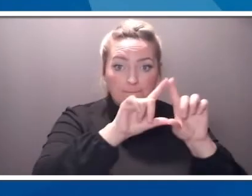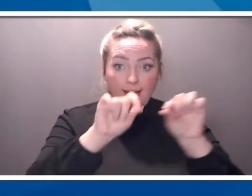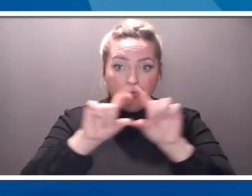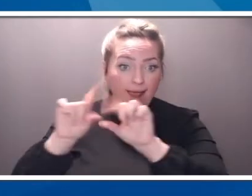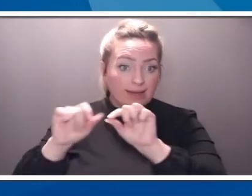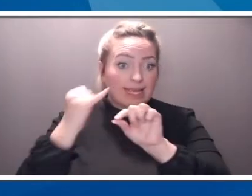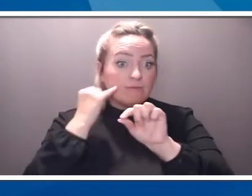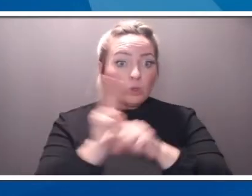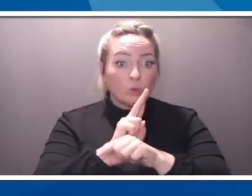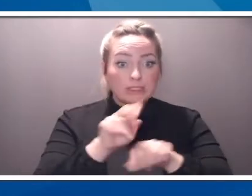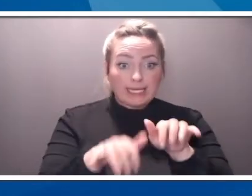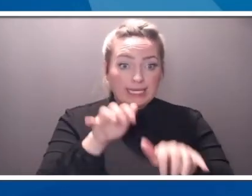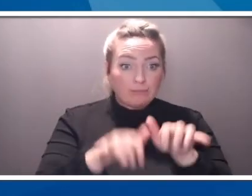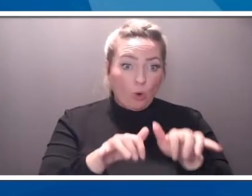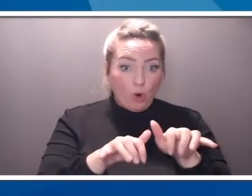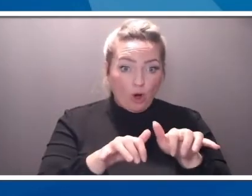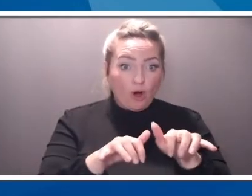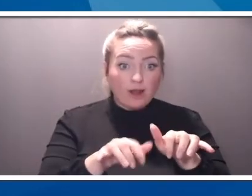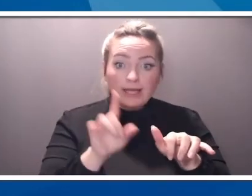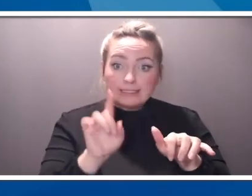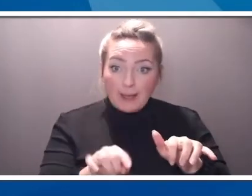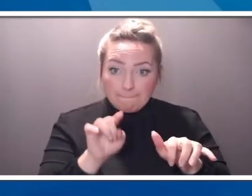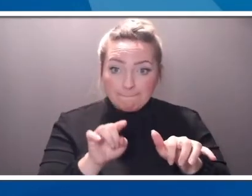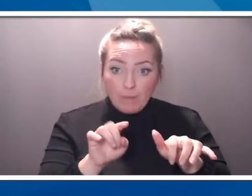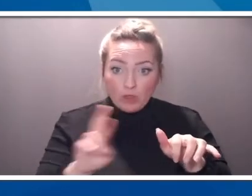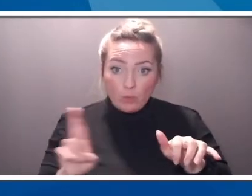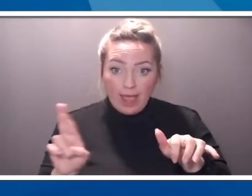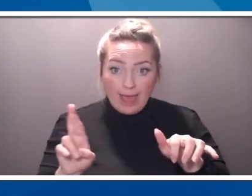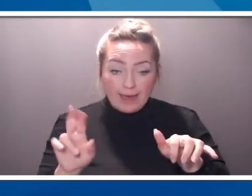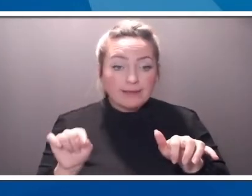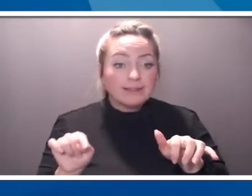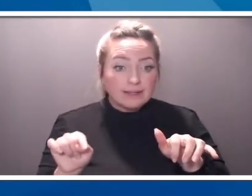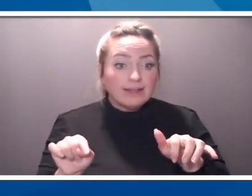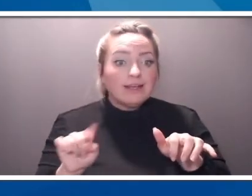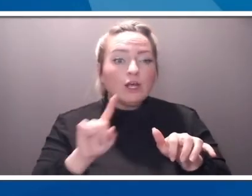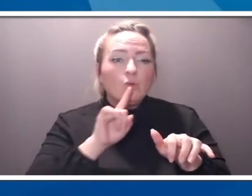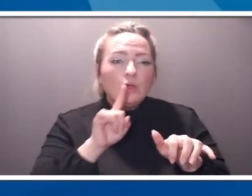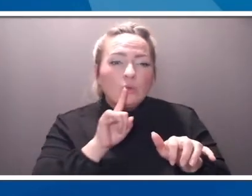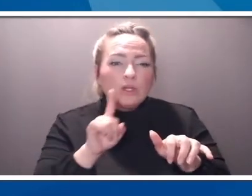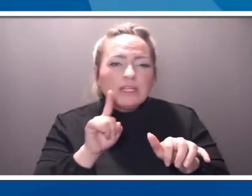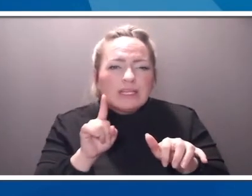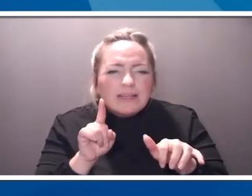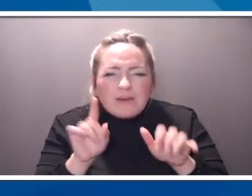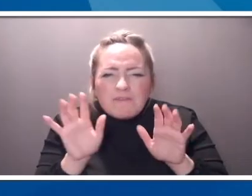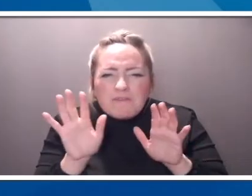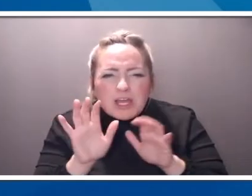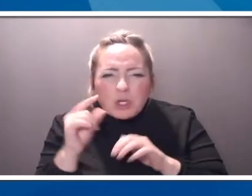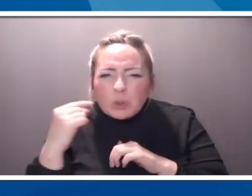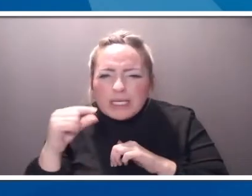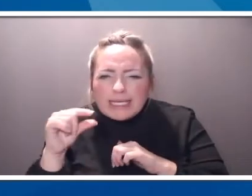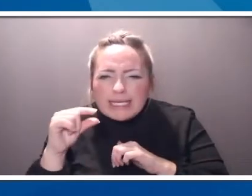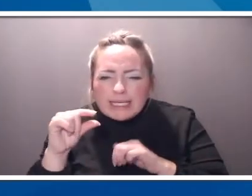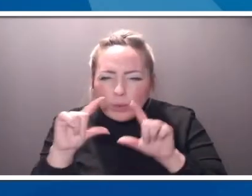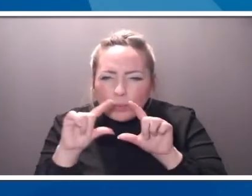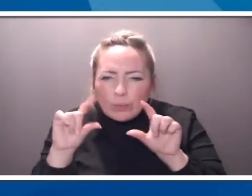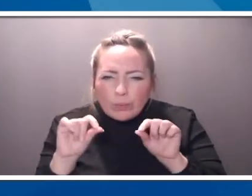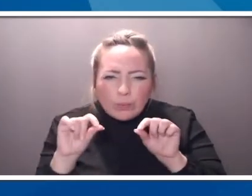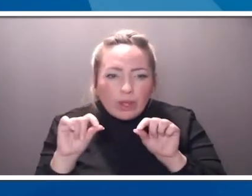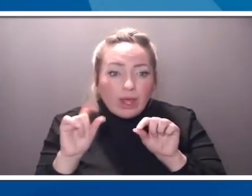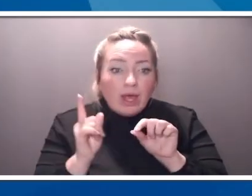a sign-in button that if you use the keyboard and tab onto it, on the right-hand side, it's very